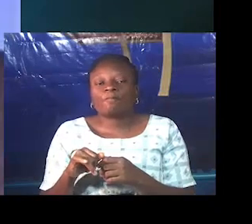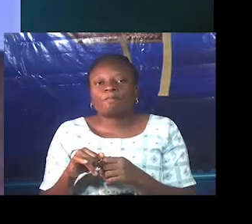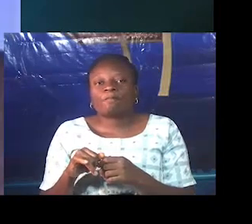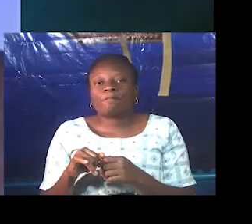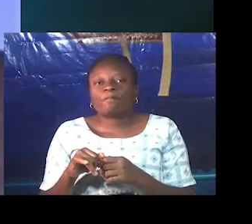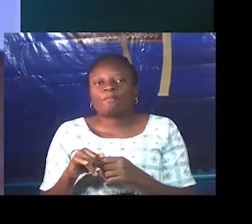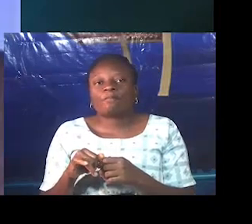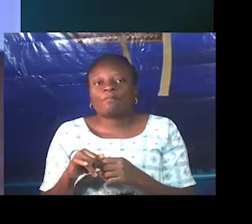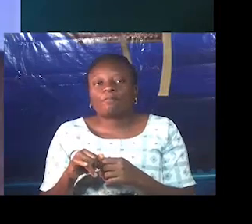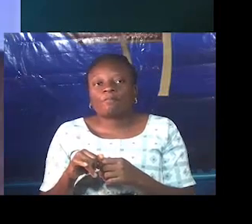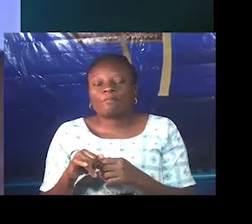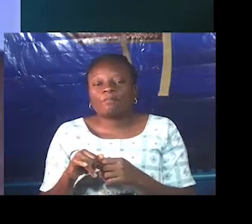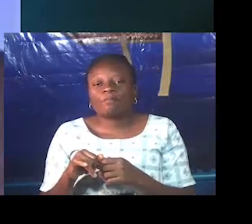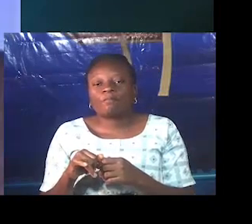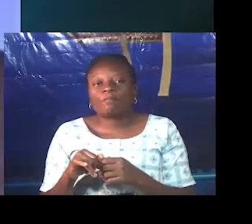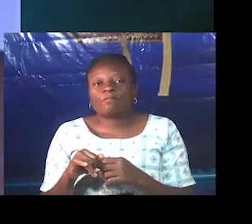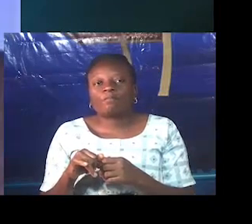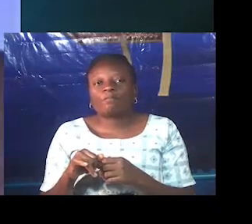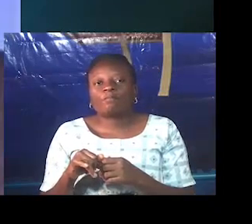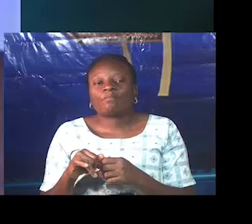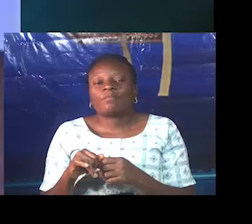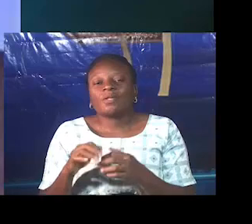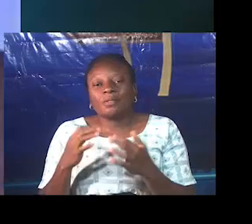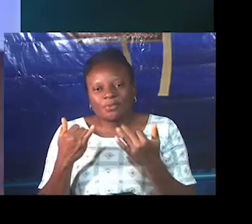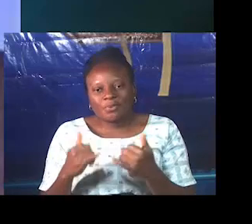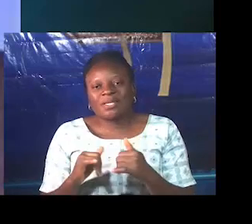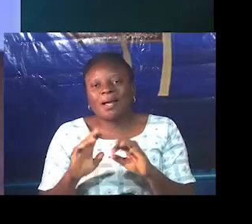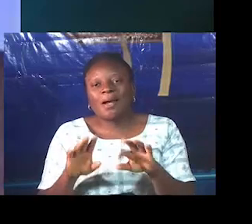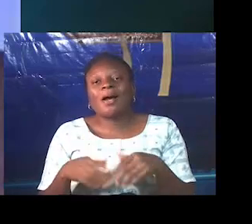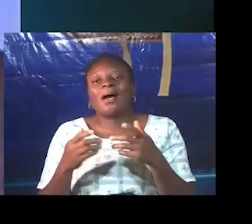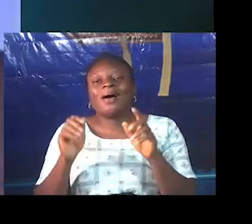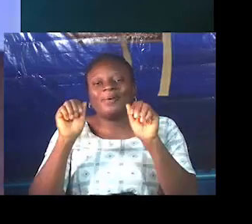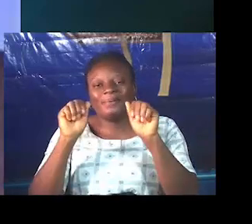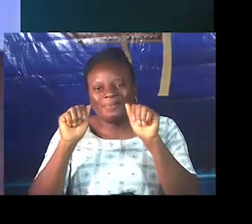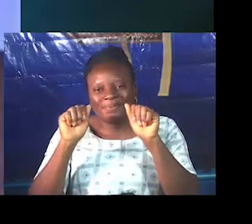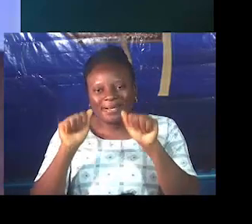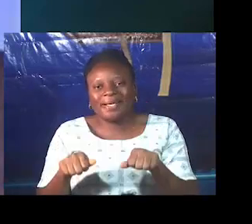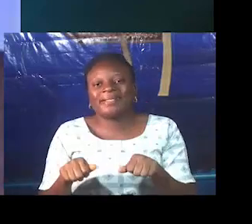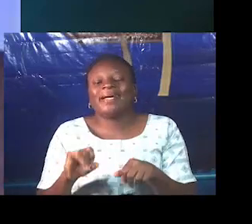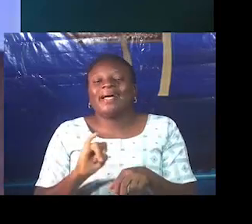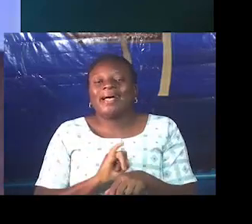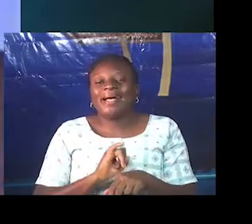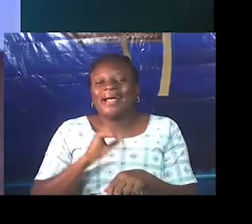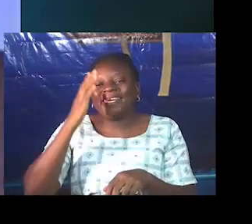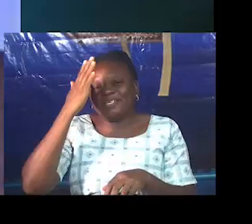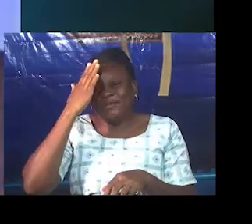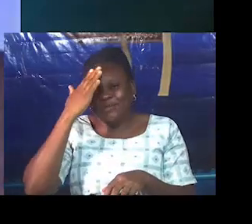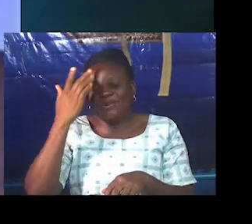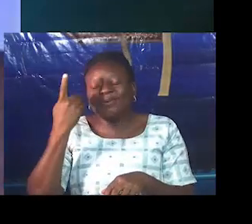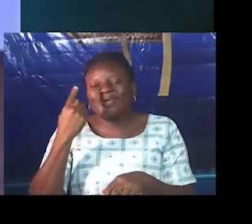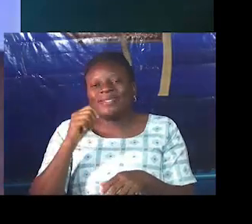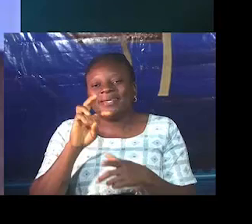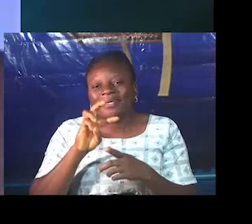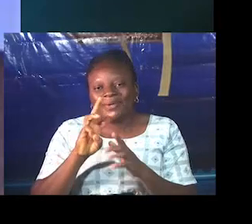the specific leading of the Holy Spirit. But I want to start you off with a word of